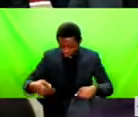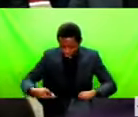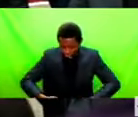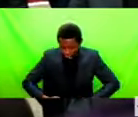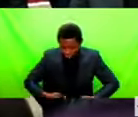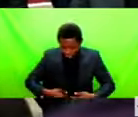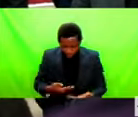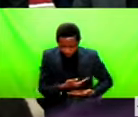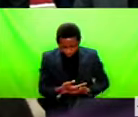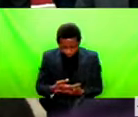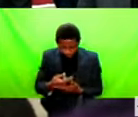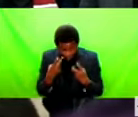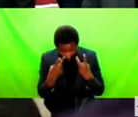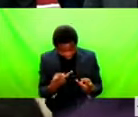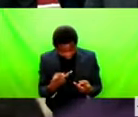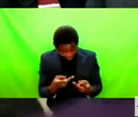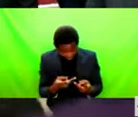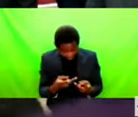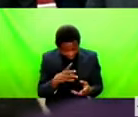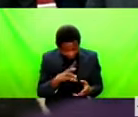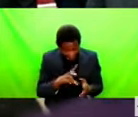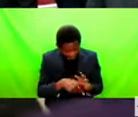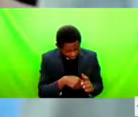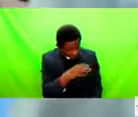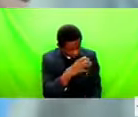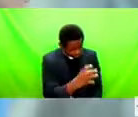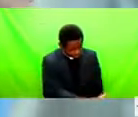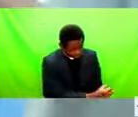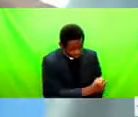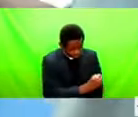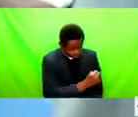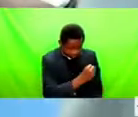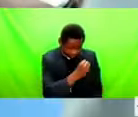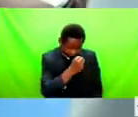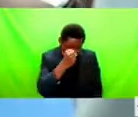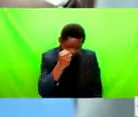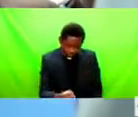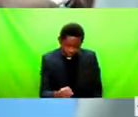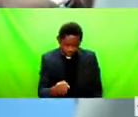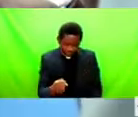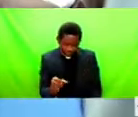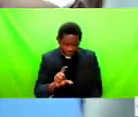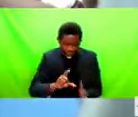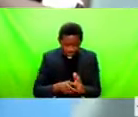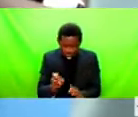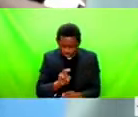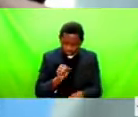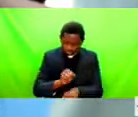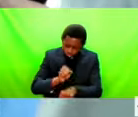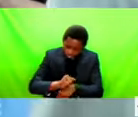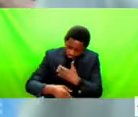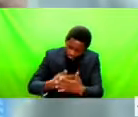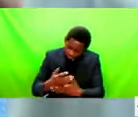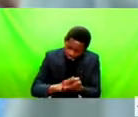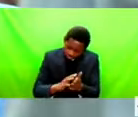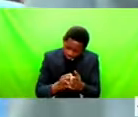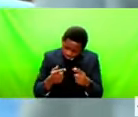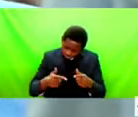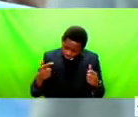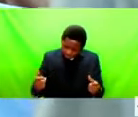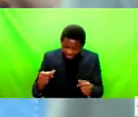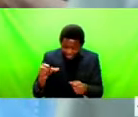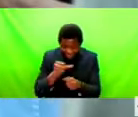ho no tu mo se chatten no de ma ye adwuma so na etisi nyama hwere ho na